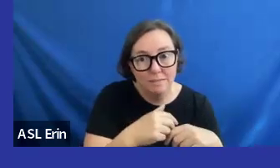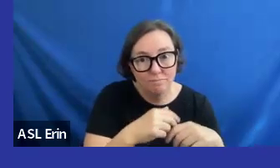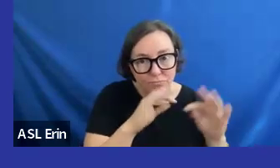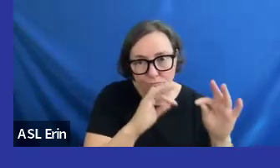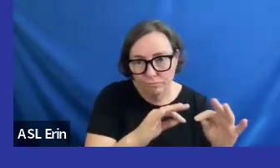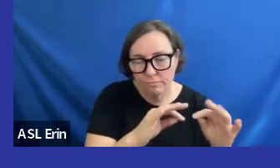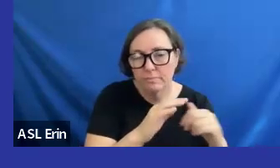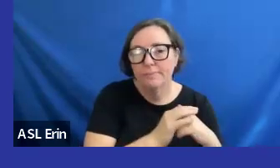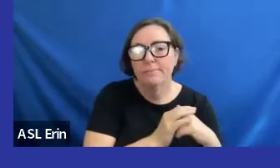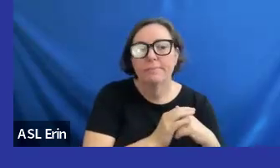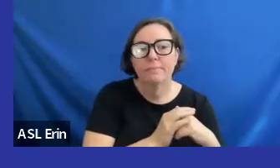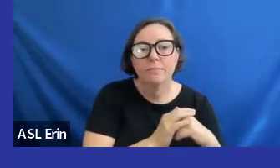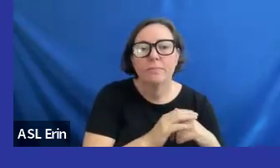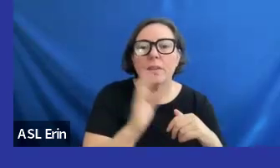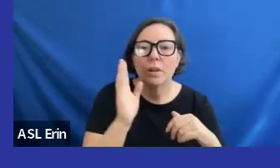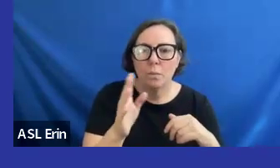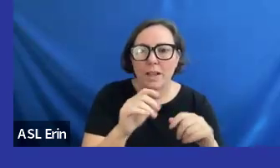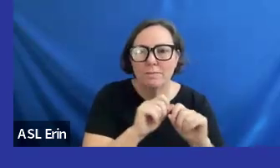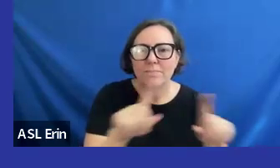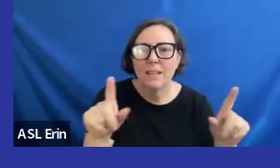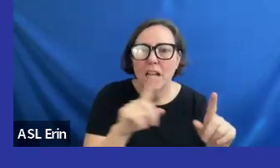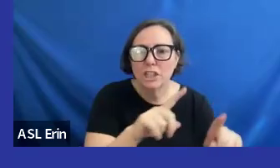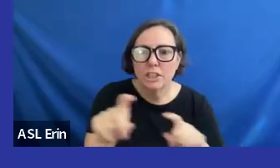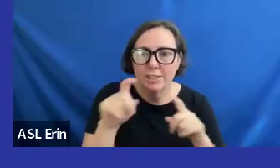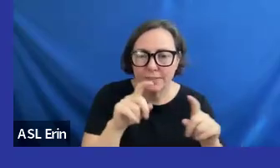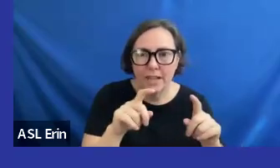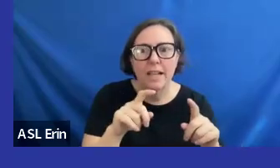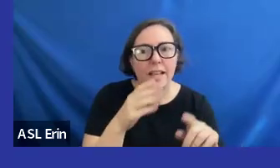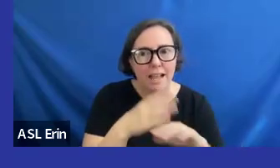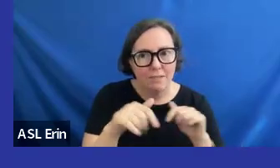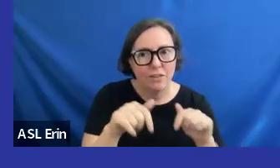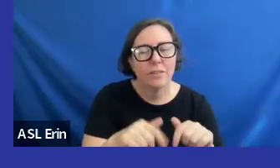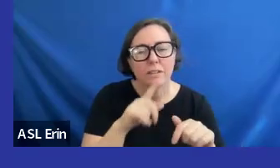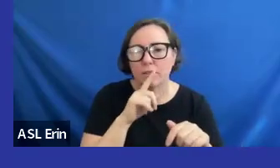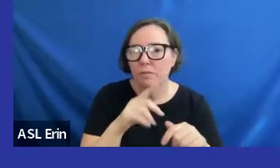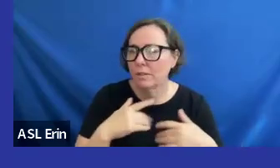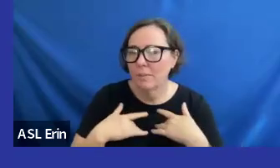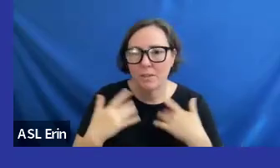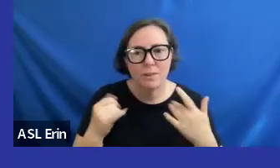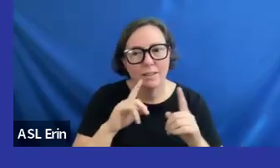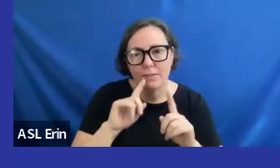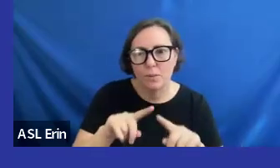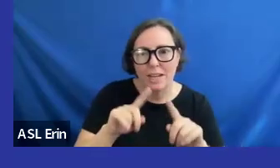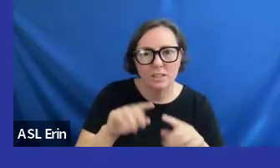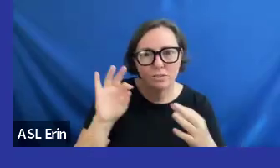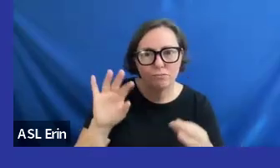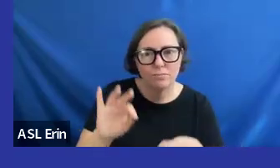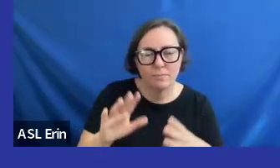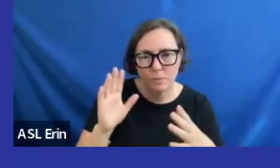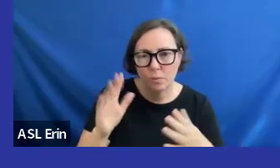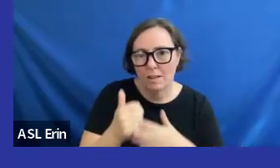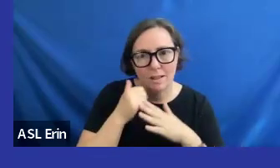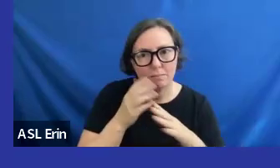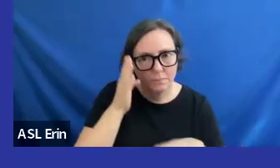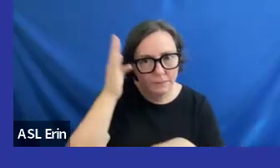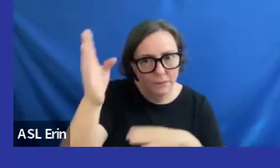everyone. You will receive a survey, and we would greatly appreciate your time to complete that. Your feedback will inform our